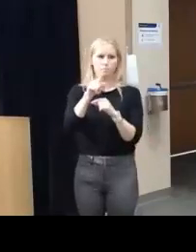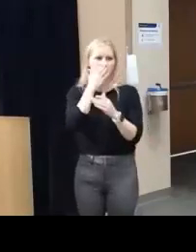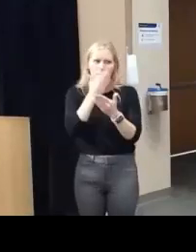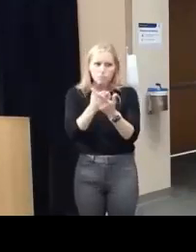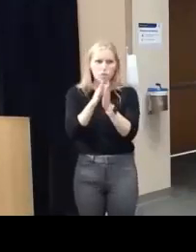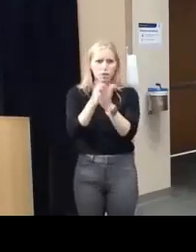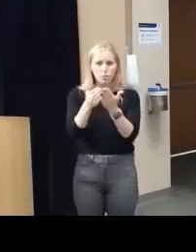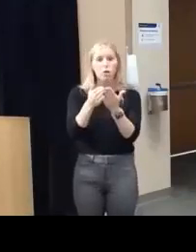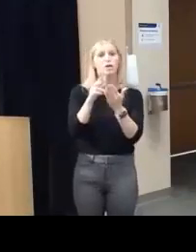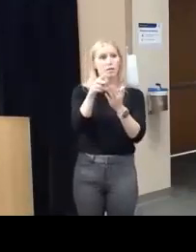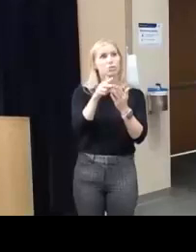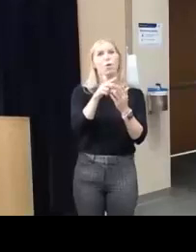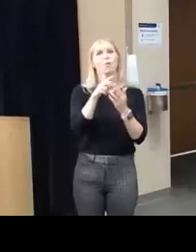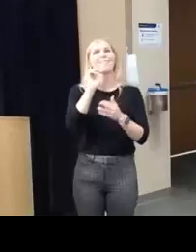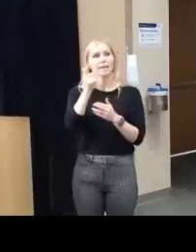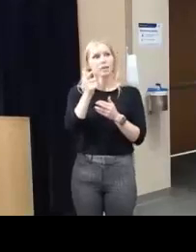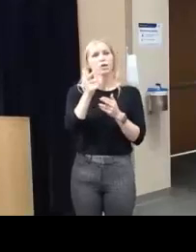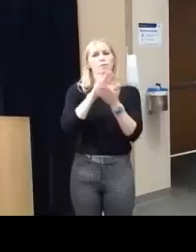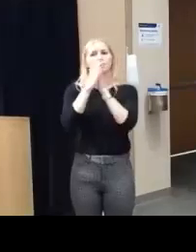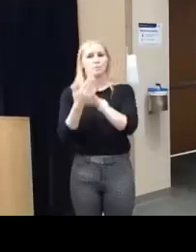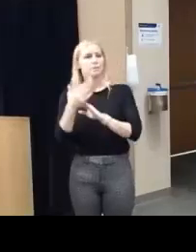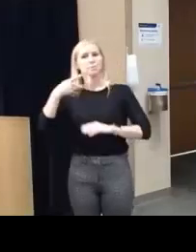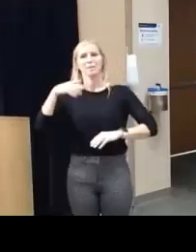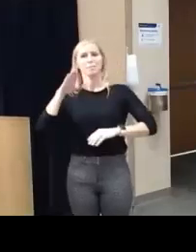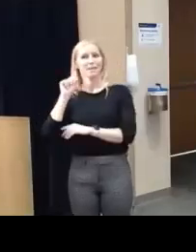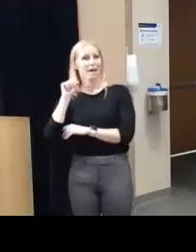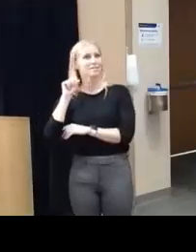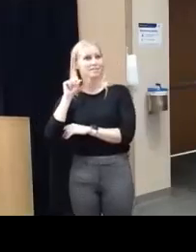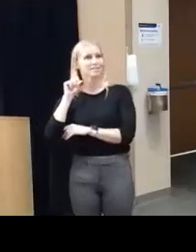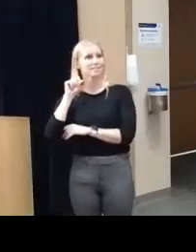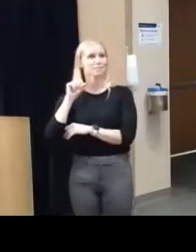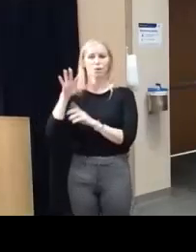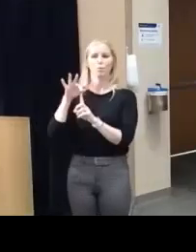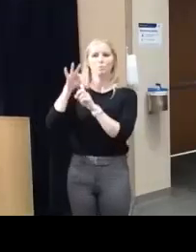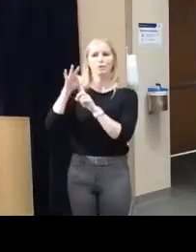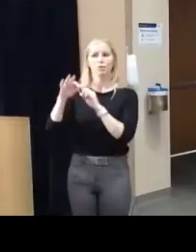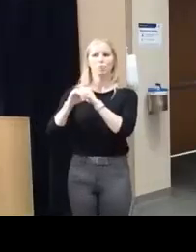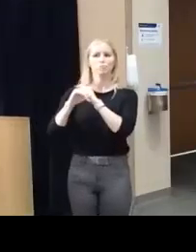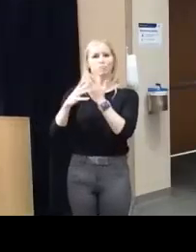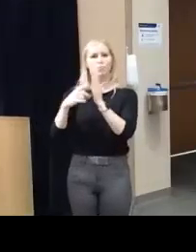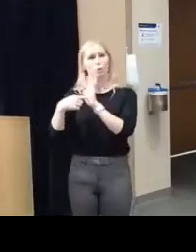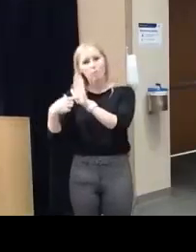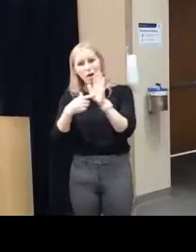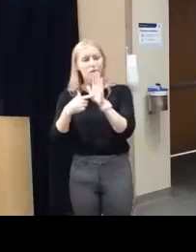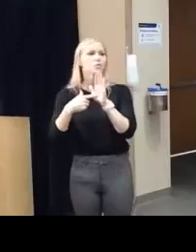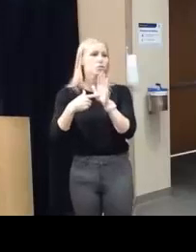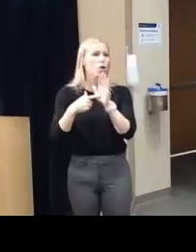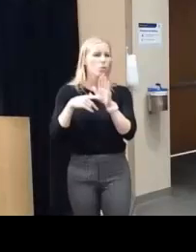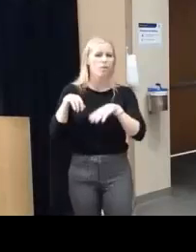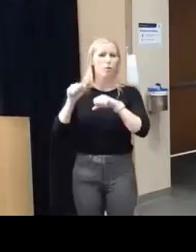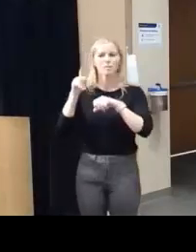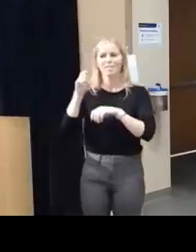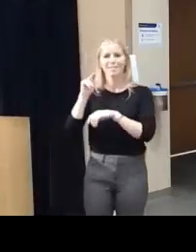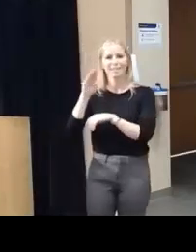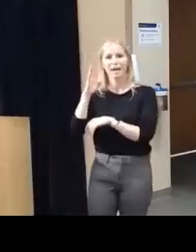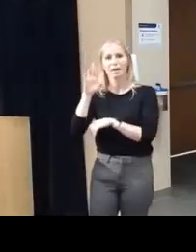a PBS special with Ken Burns and Lynn Novick. You can get this for free on